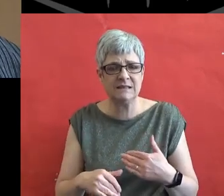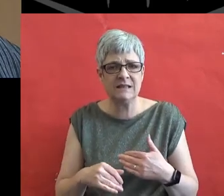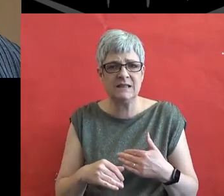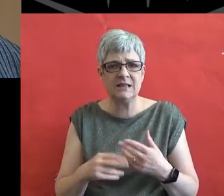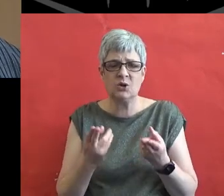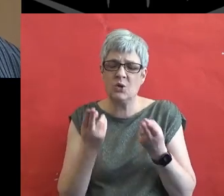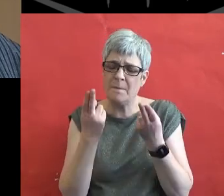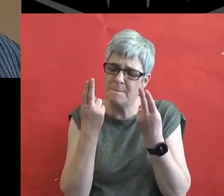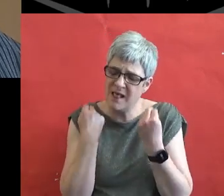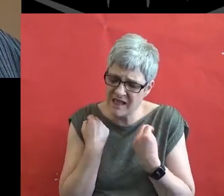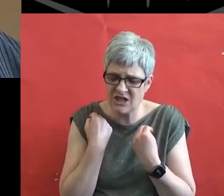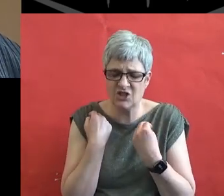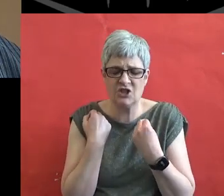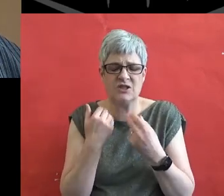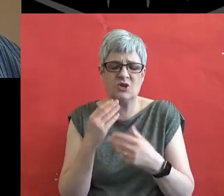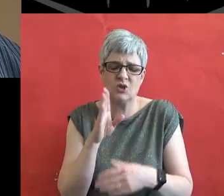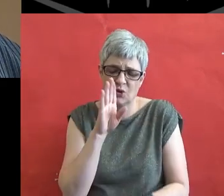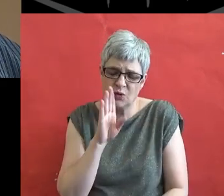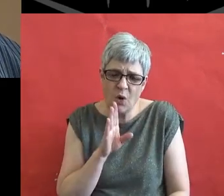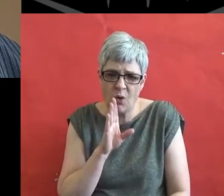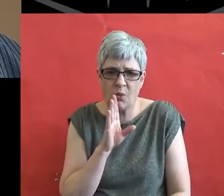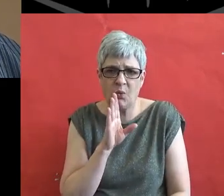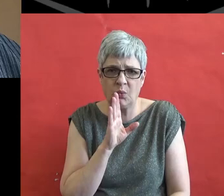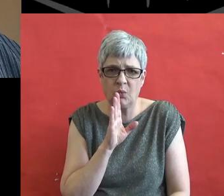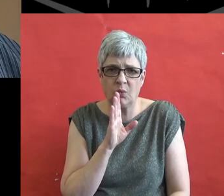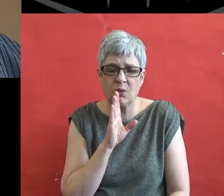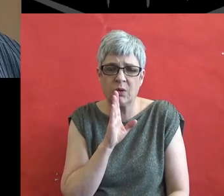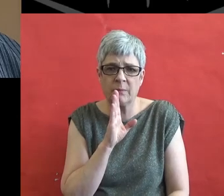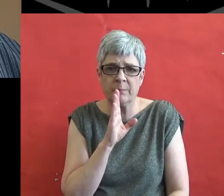in the humiliation, in the sorrow,